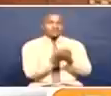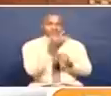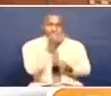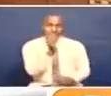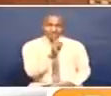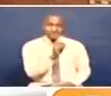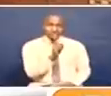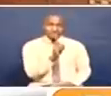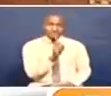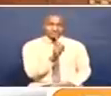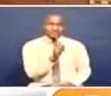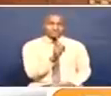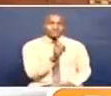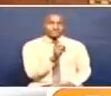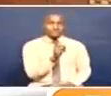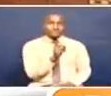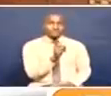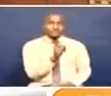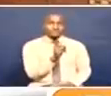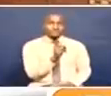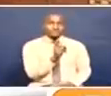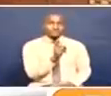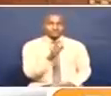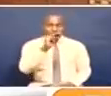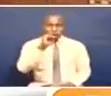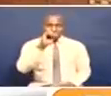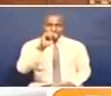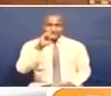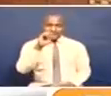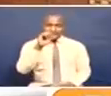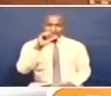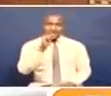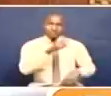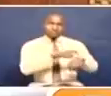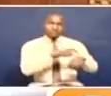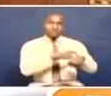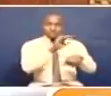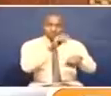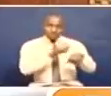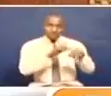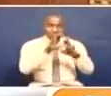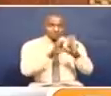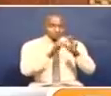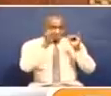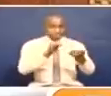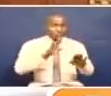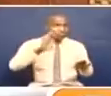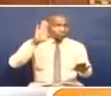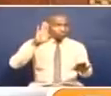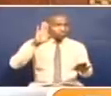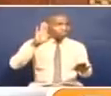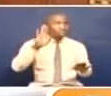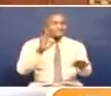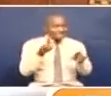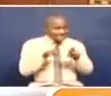so. It's called a Maraga moment. Since the advent of the new constitution, we've not had a moment like